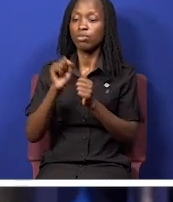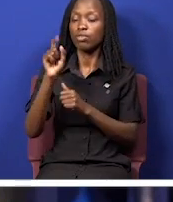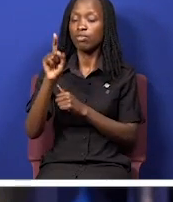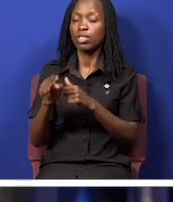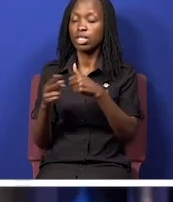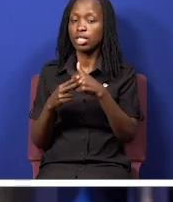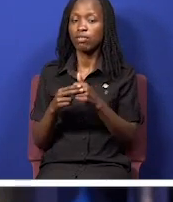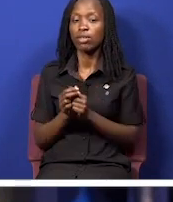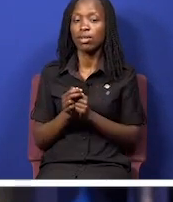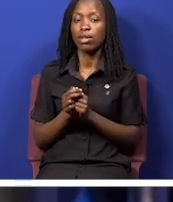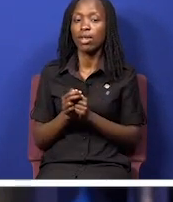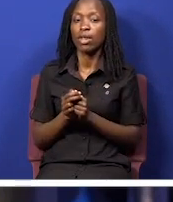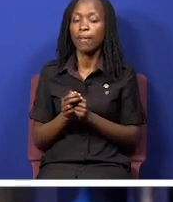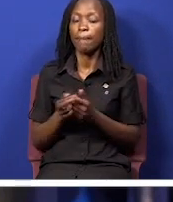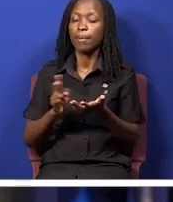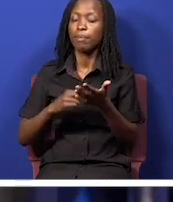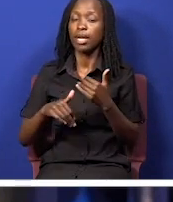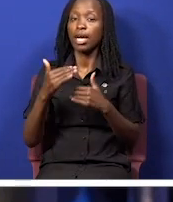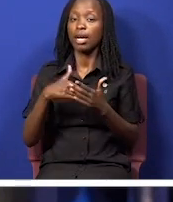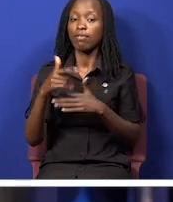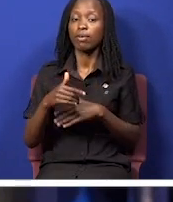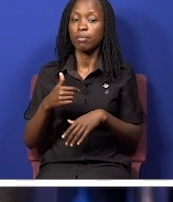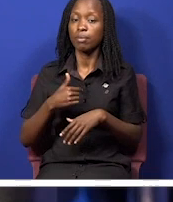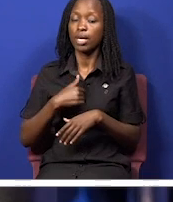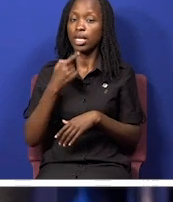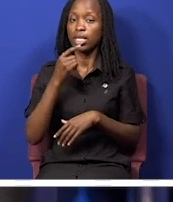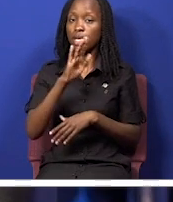verse 7. Please repeat after me.